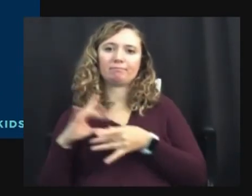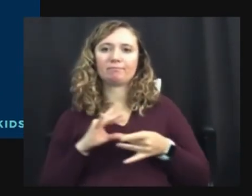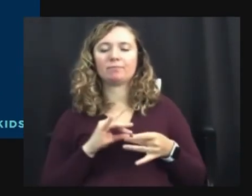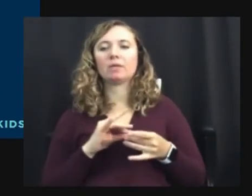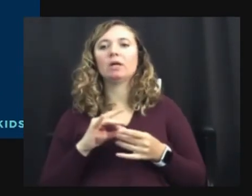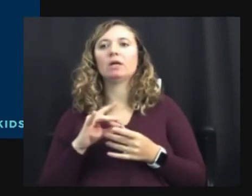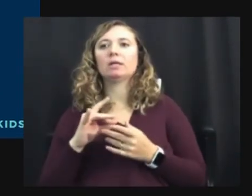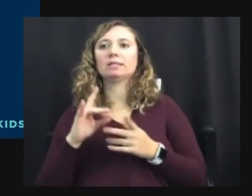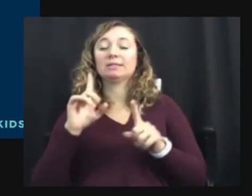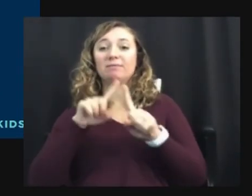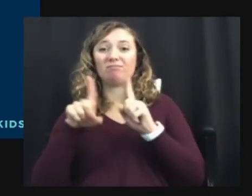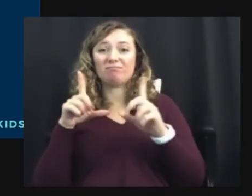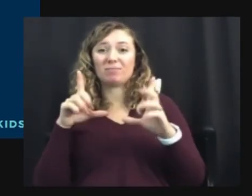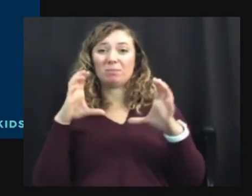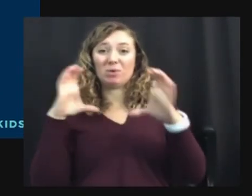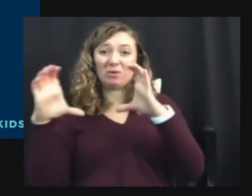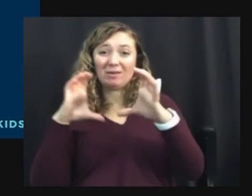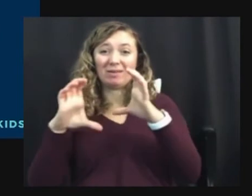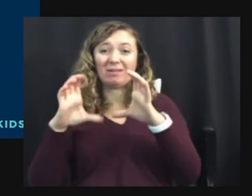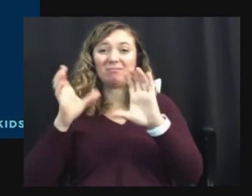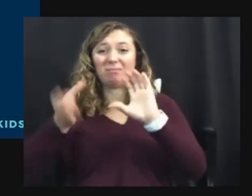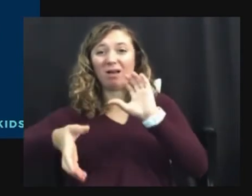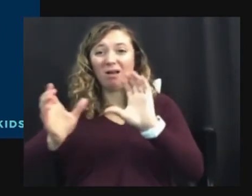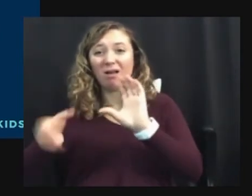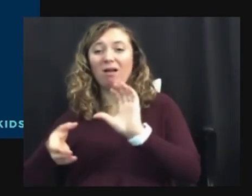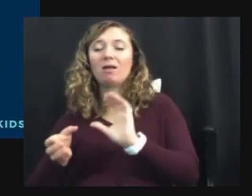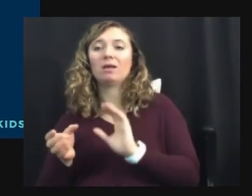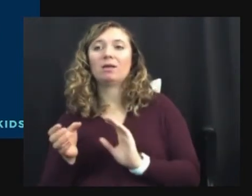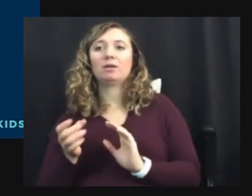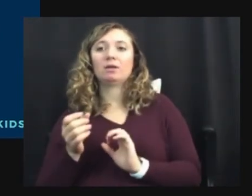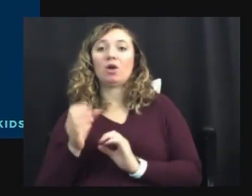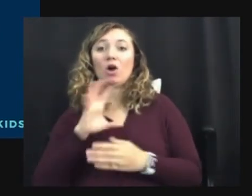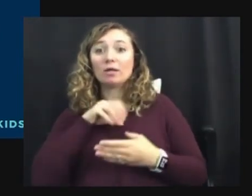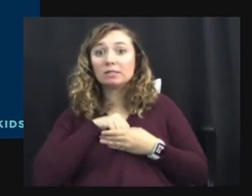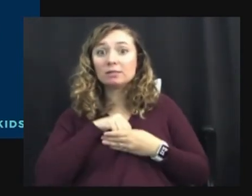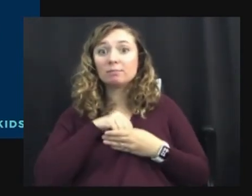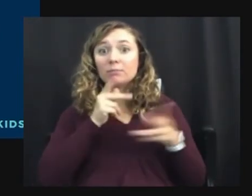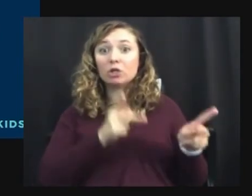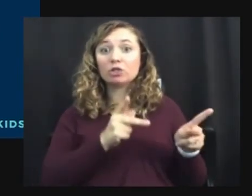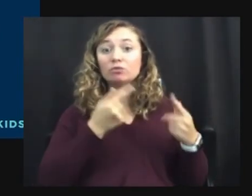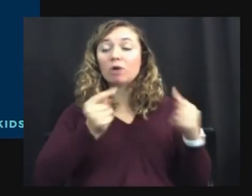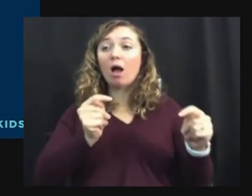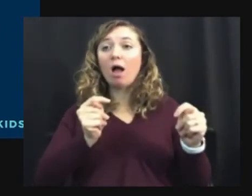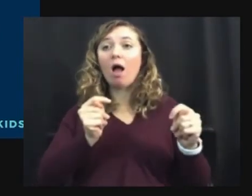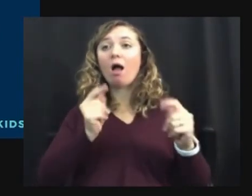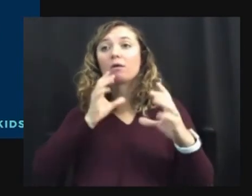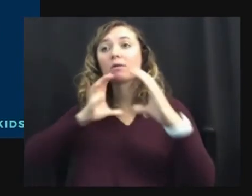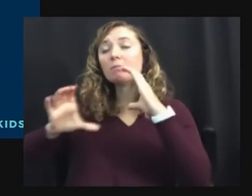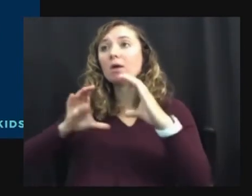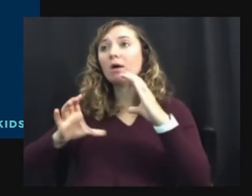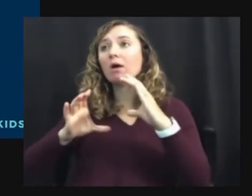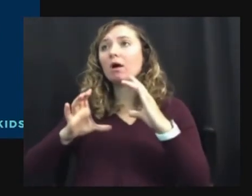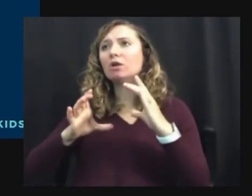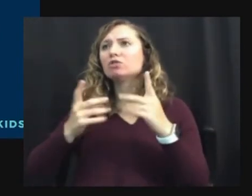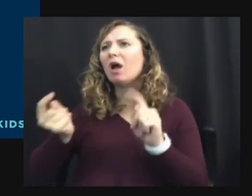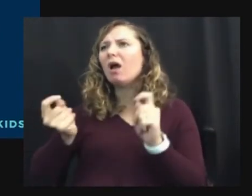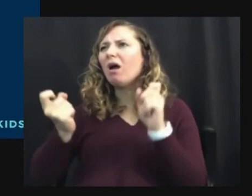signals where the autistic person is trying to communicate, trying to understand,